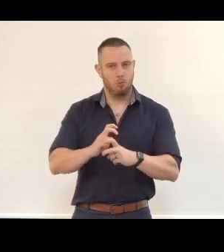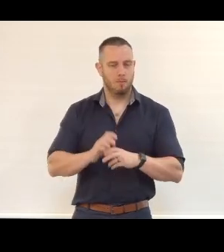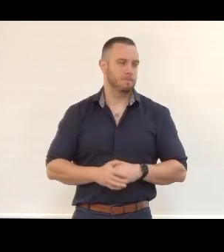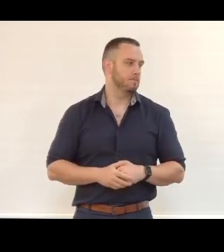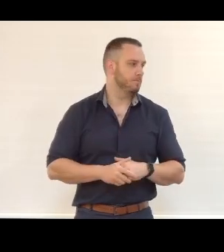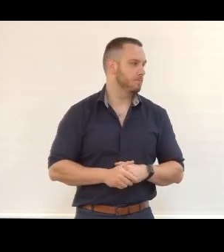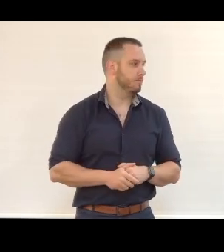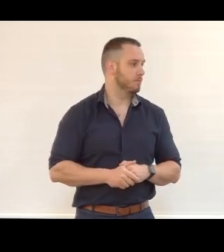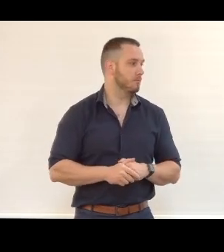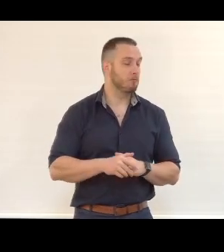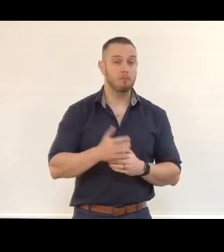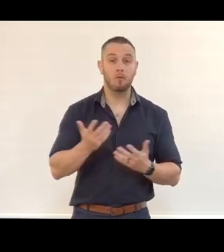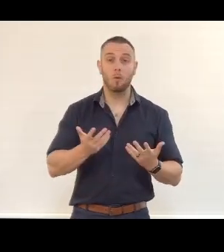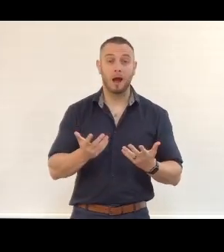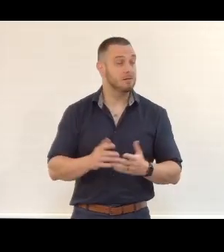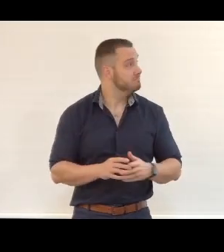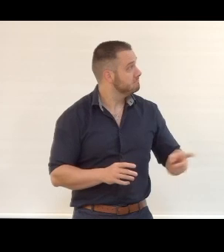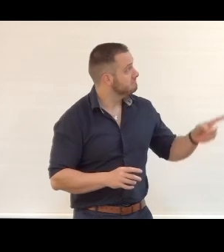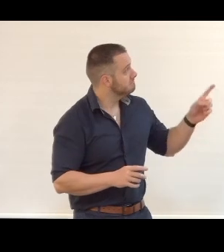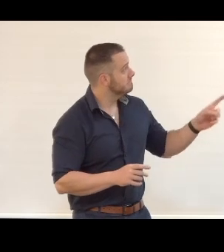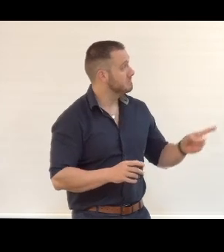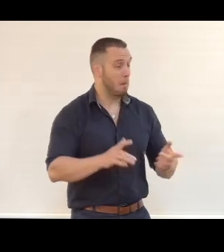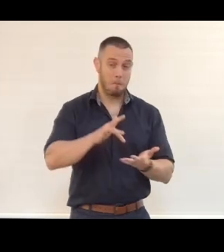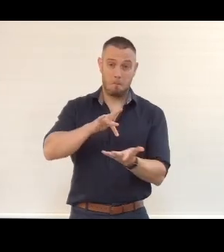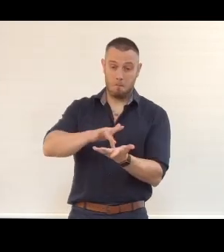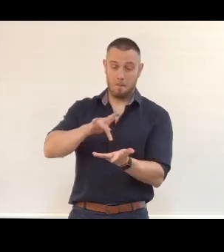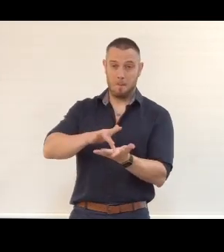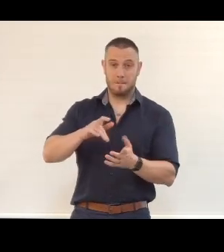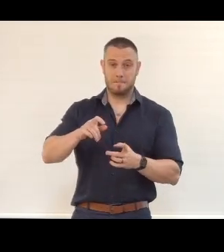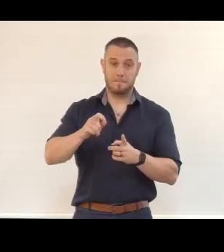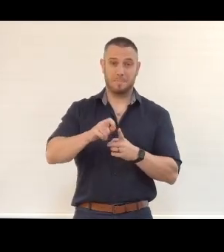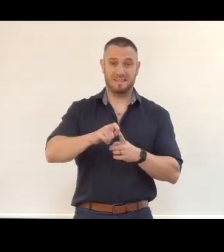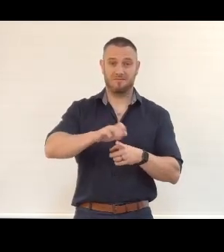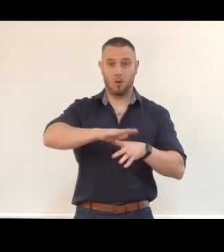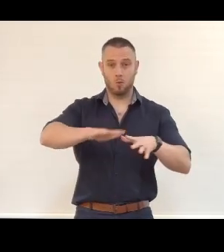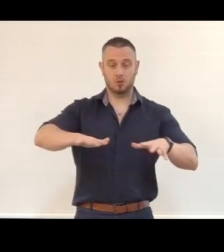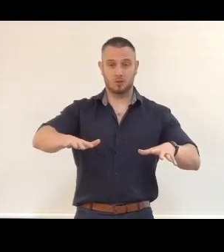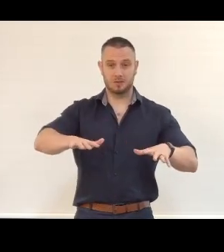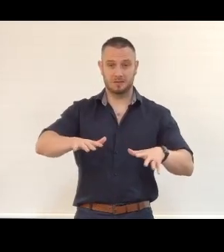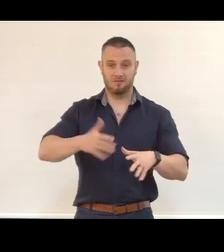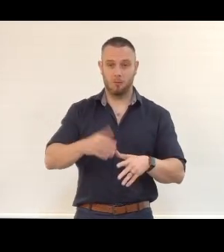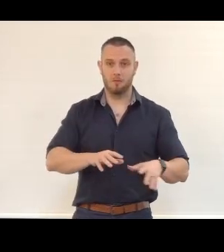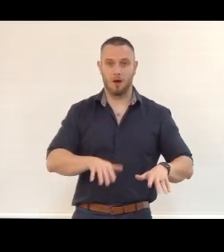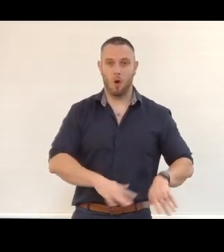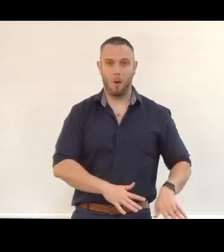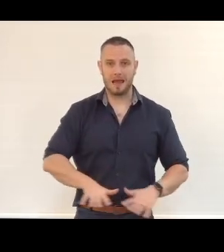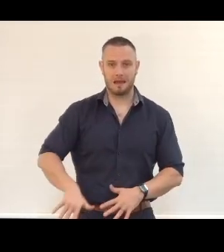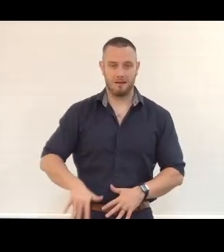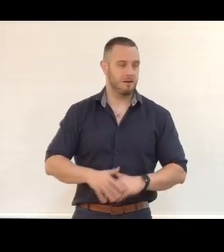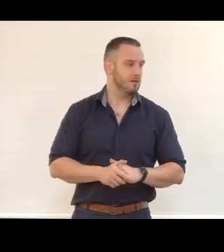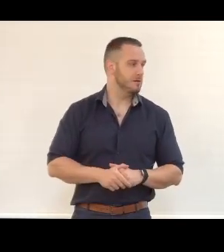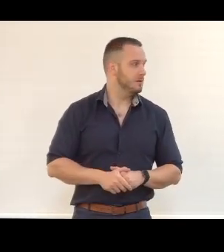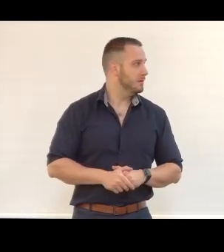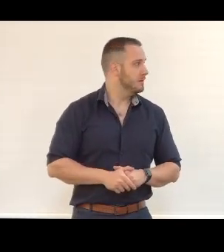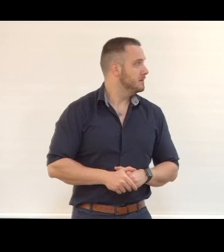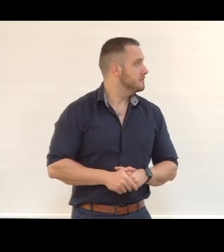So where is it located? In the middle of the Pacific Ocean. It's on the islands of Hawaii. So it's situated on the most southern island, also called